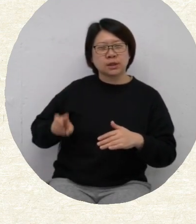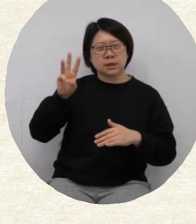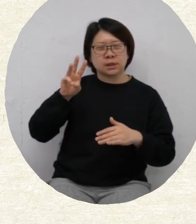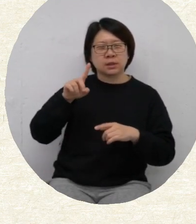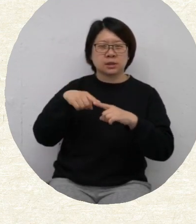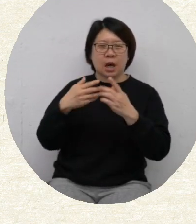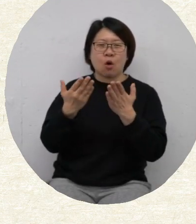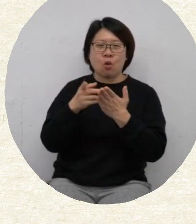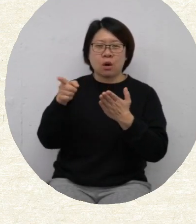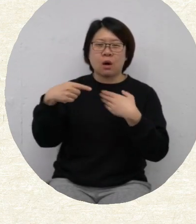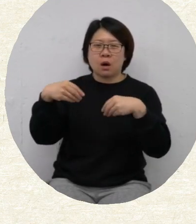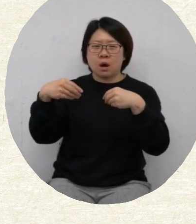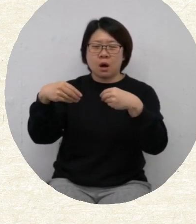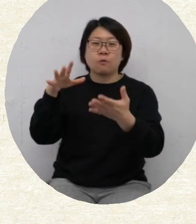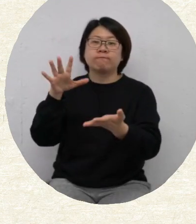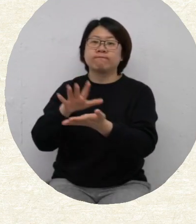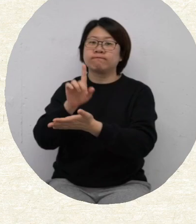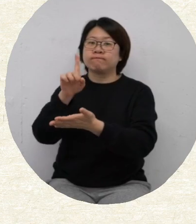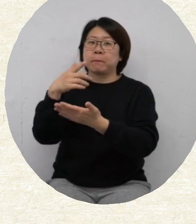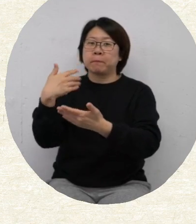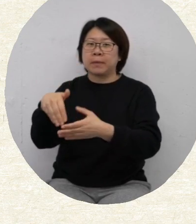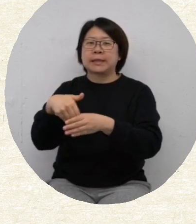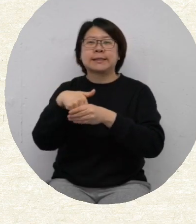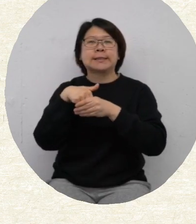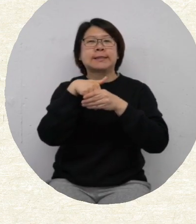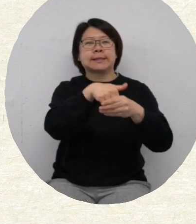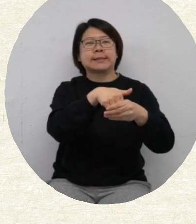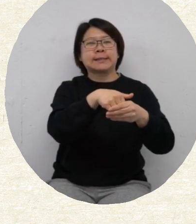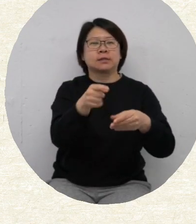at Washington University in St. Louis for 1 year.